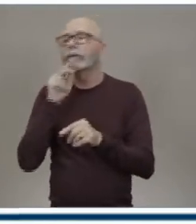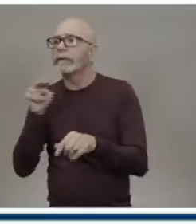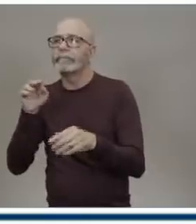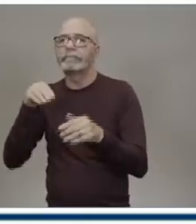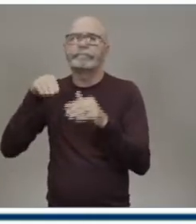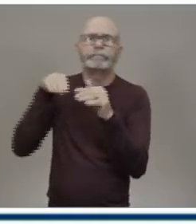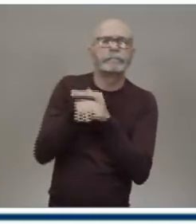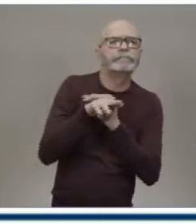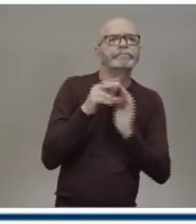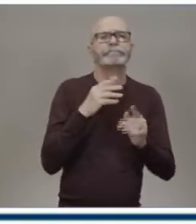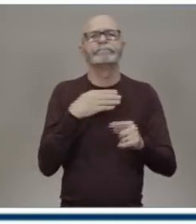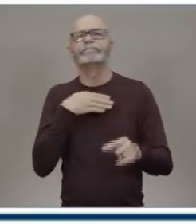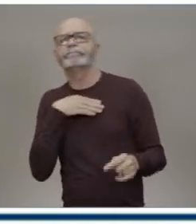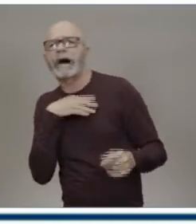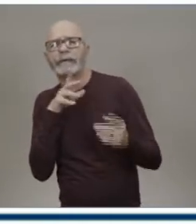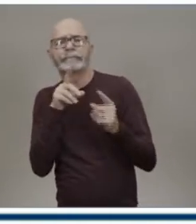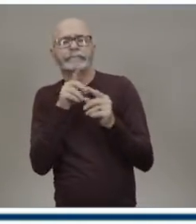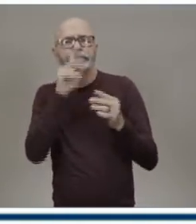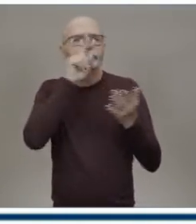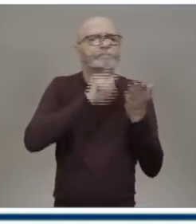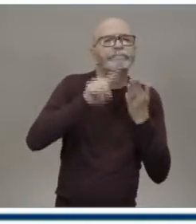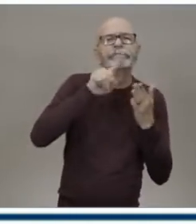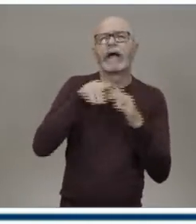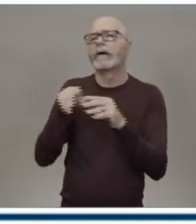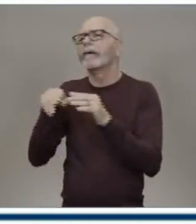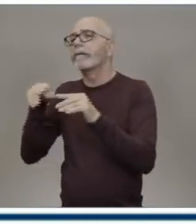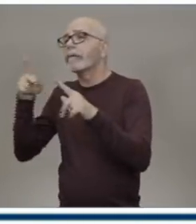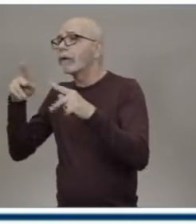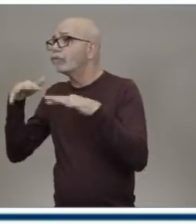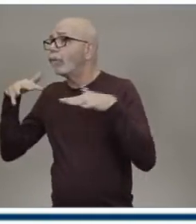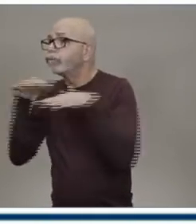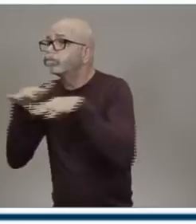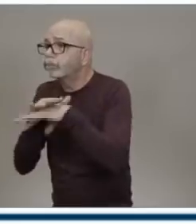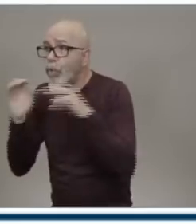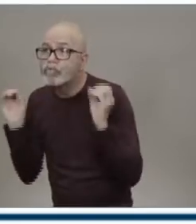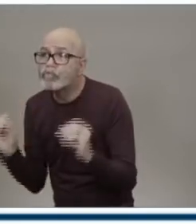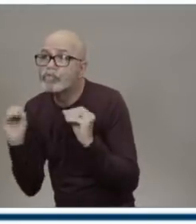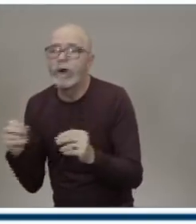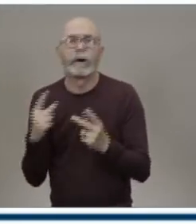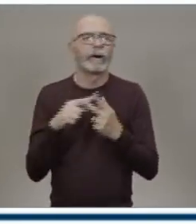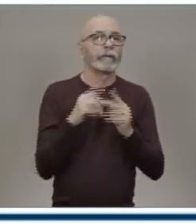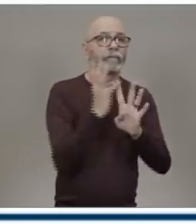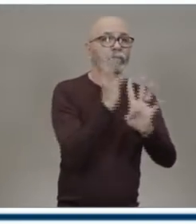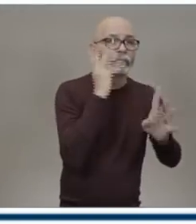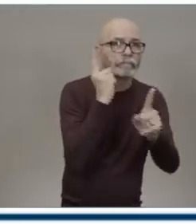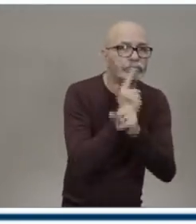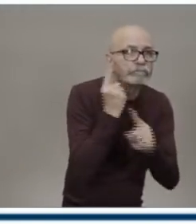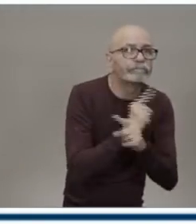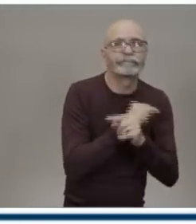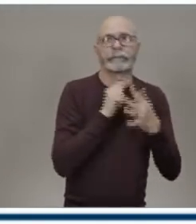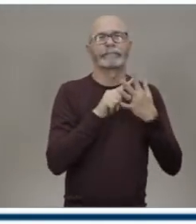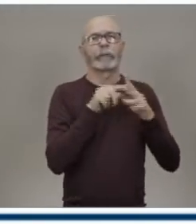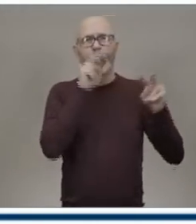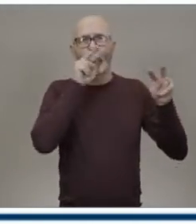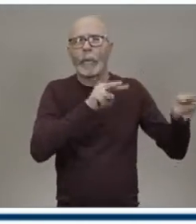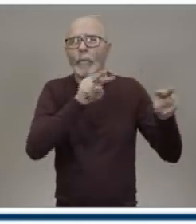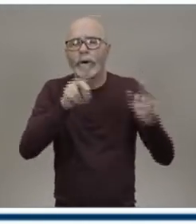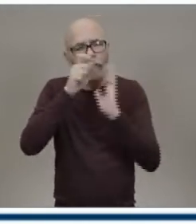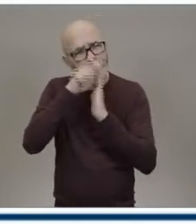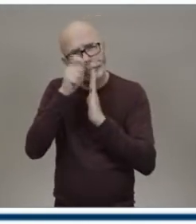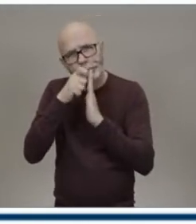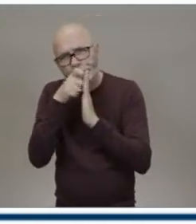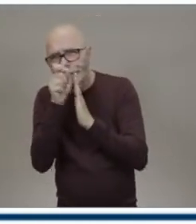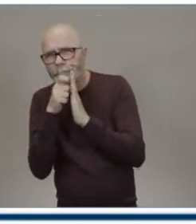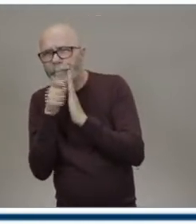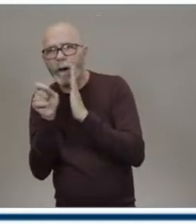part to prevent crowds during this busy shopping season. The enforcement people have been out in full force, and their reports are